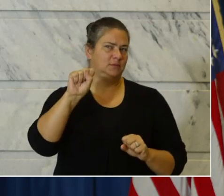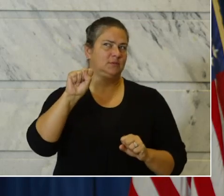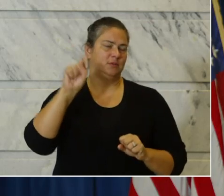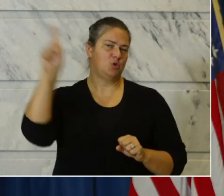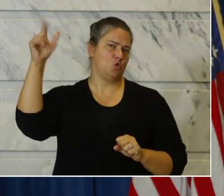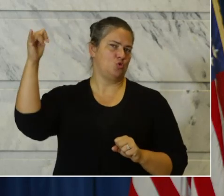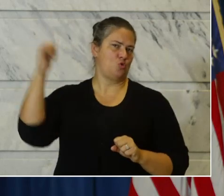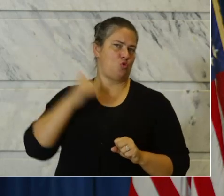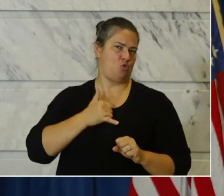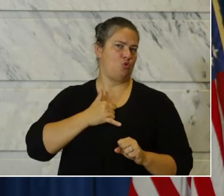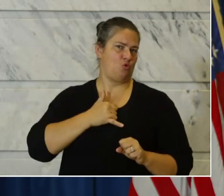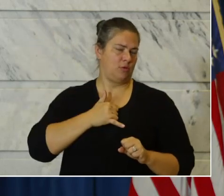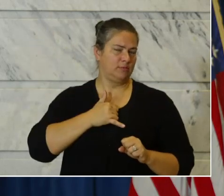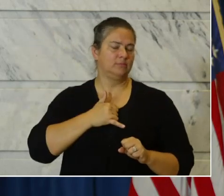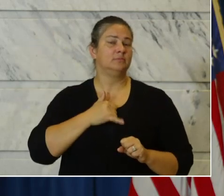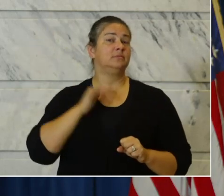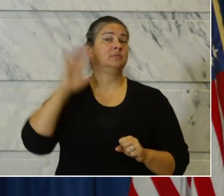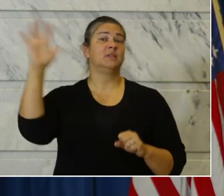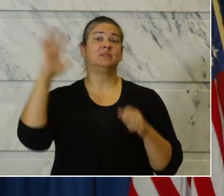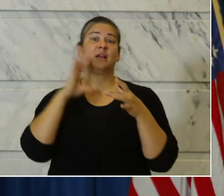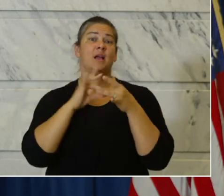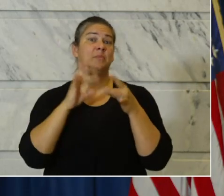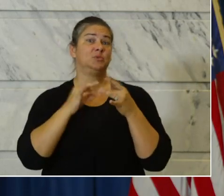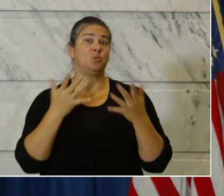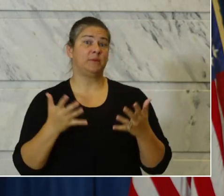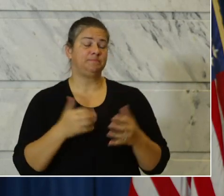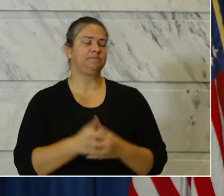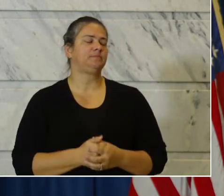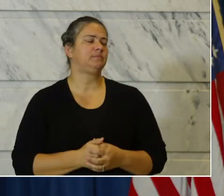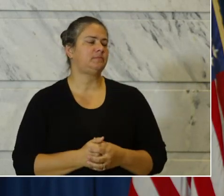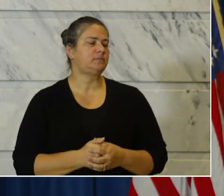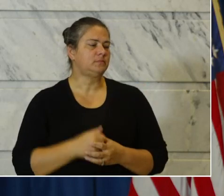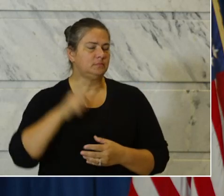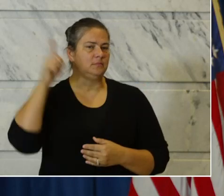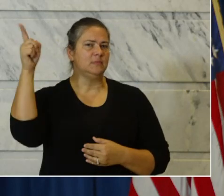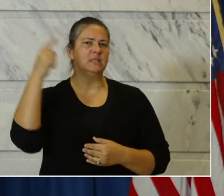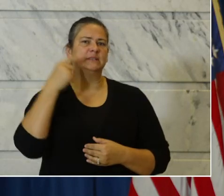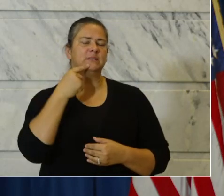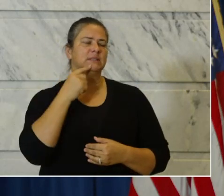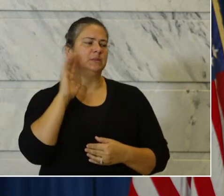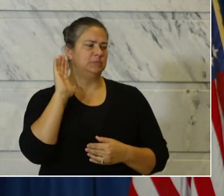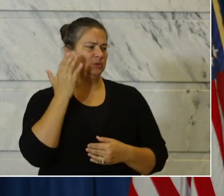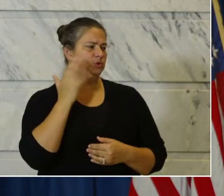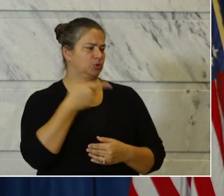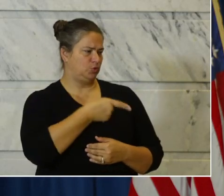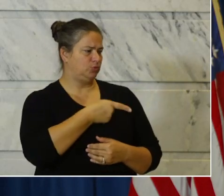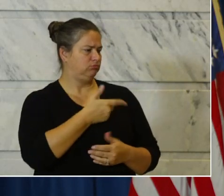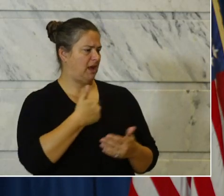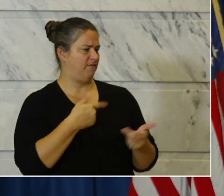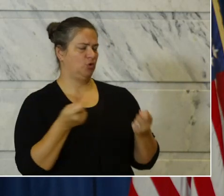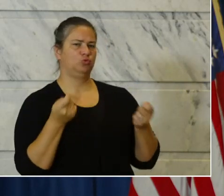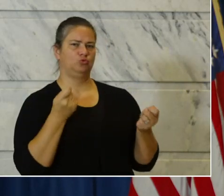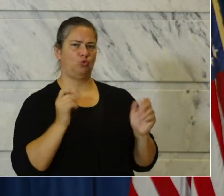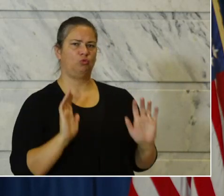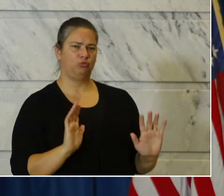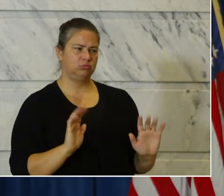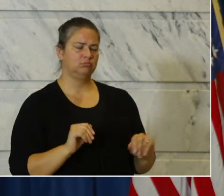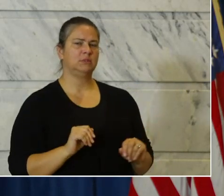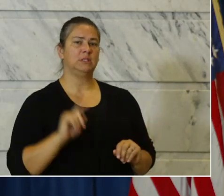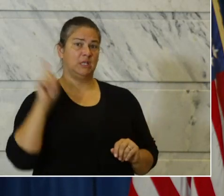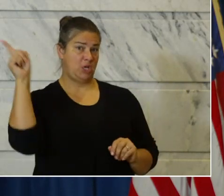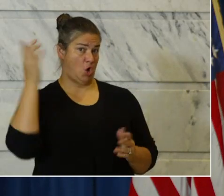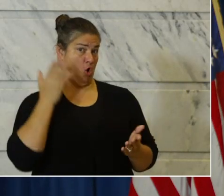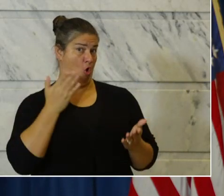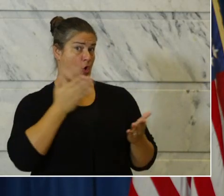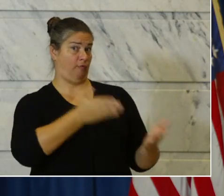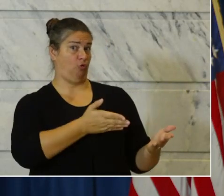call. His comments were that it appeared that we had things under control. He did make an offer